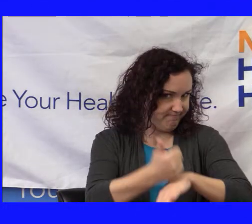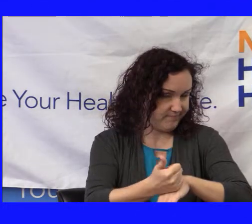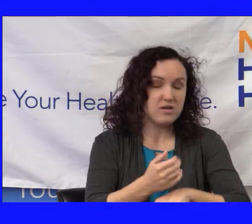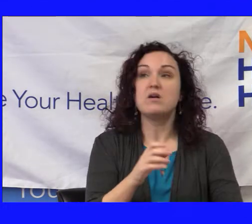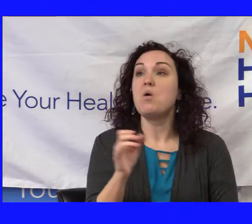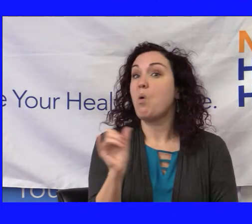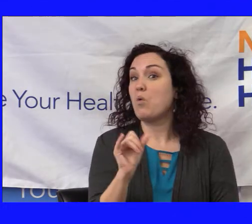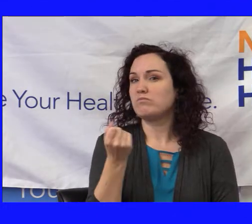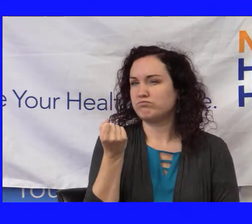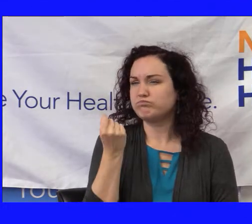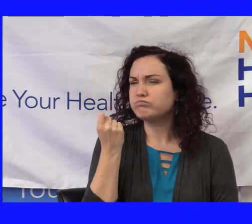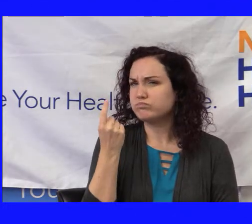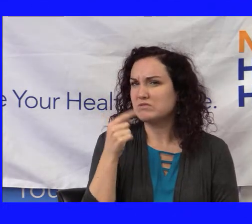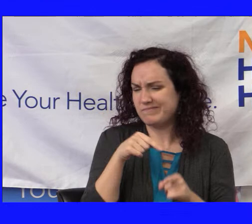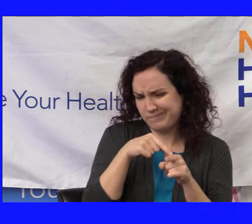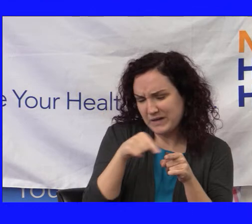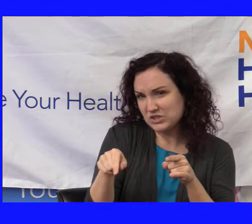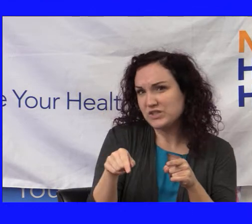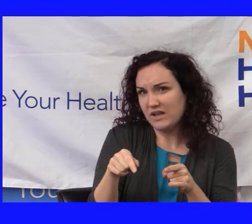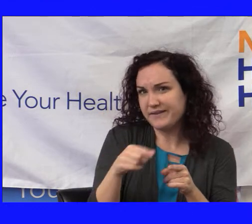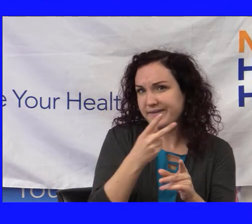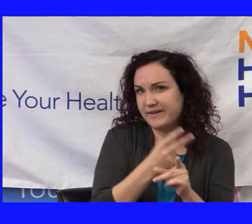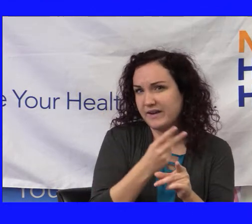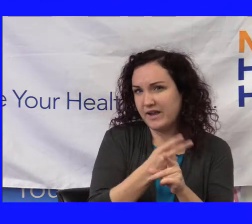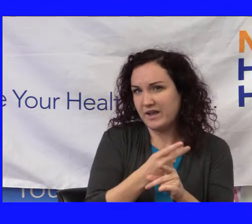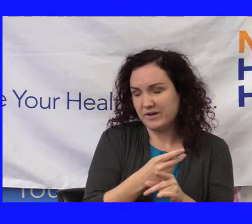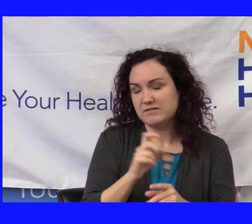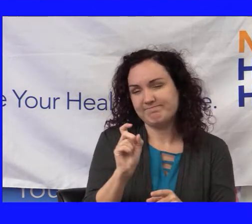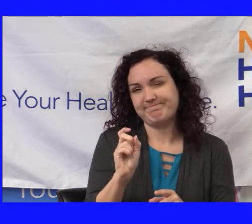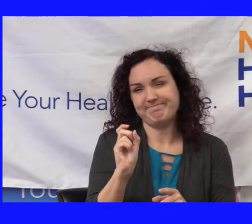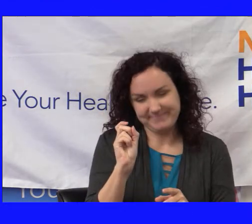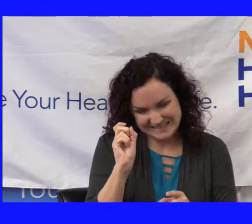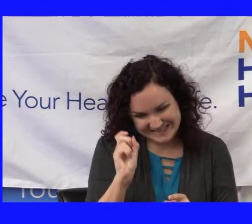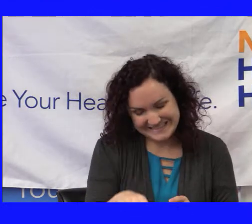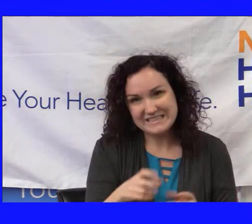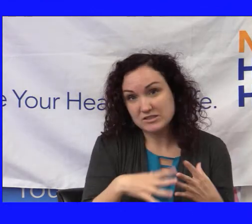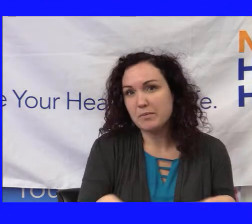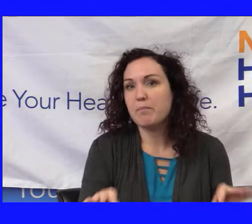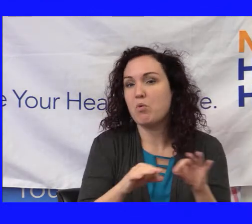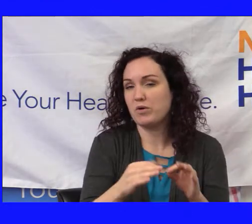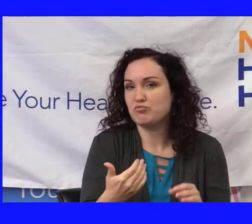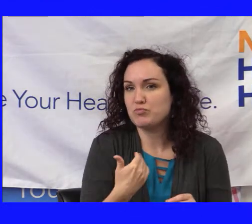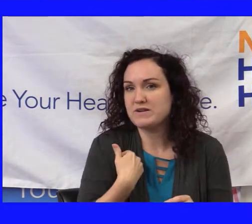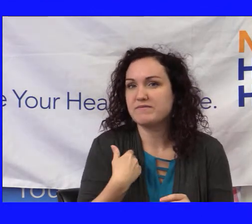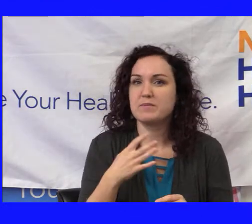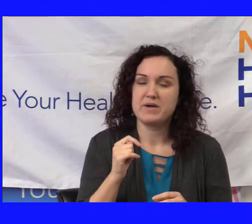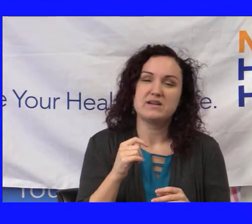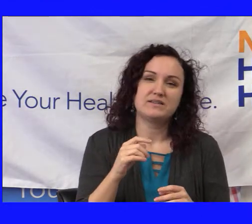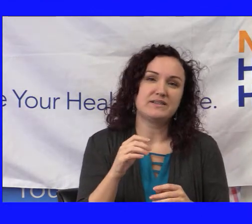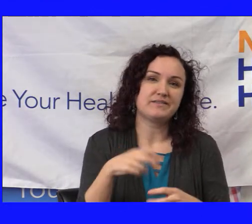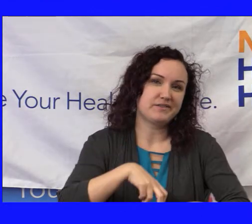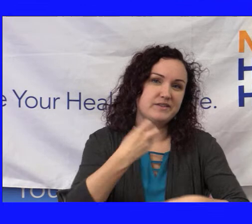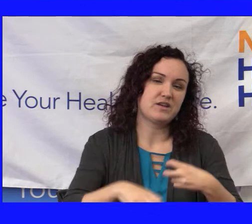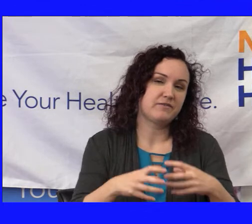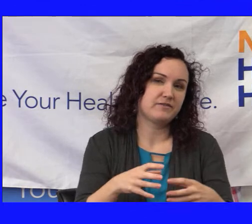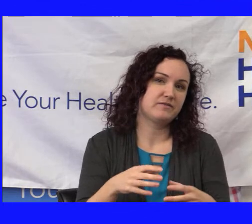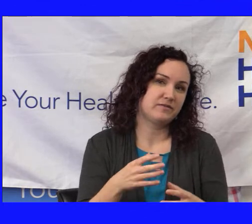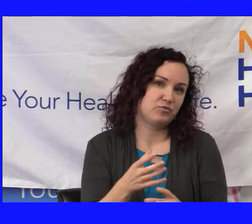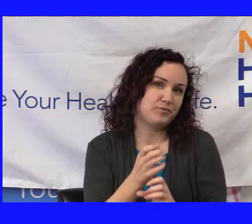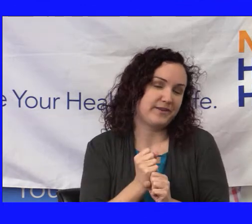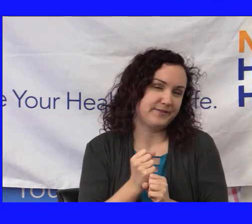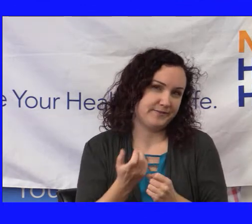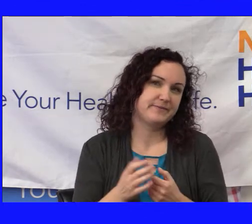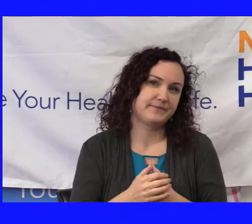that, you know, specialized care is very needed care, and that wait can affect people's life